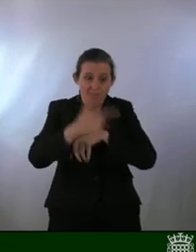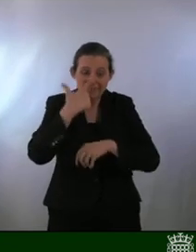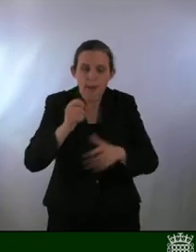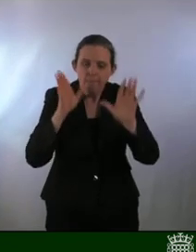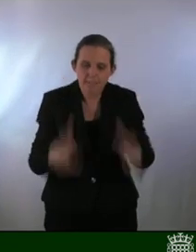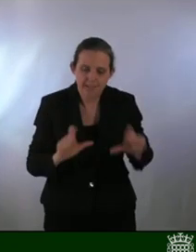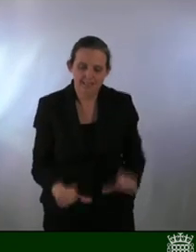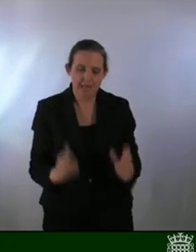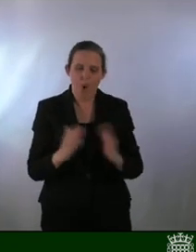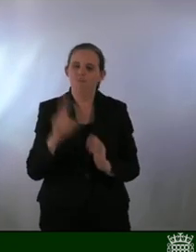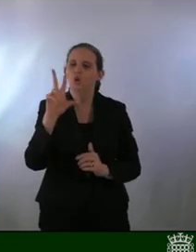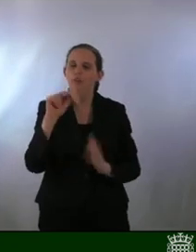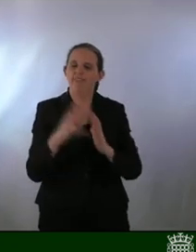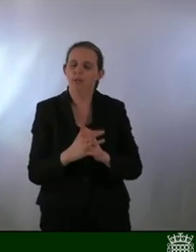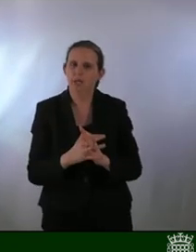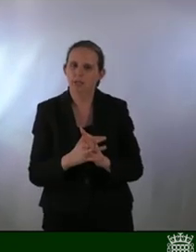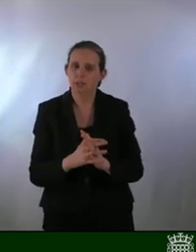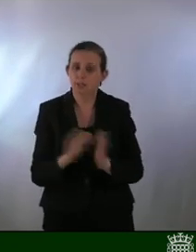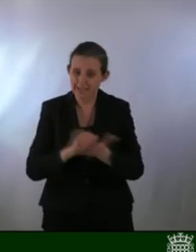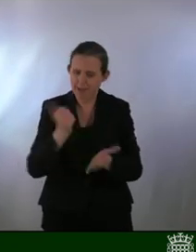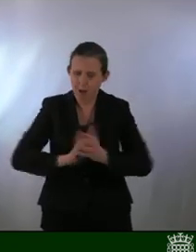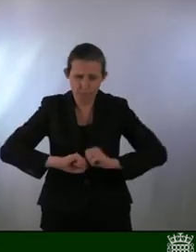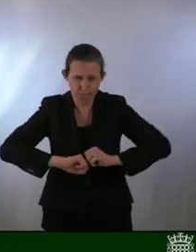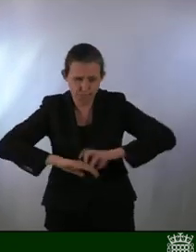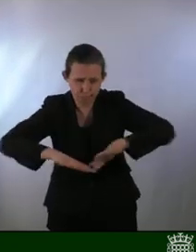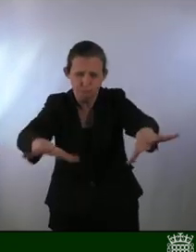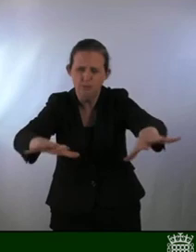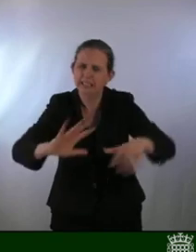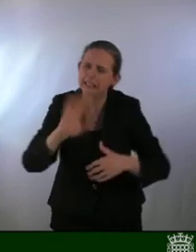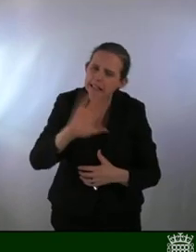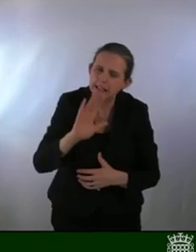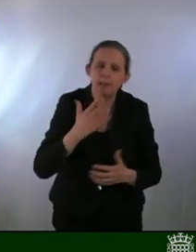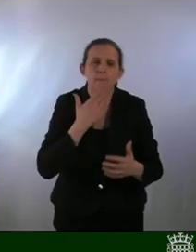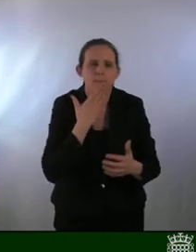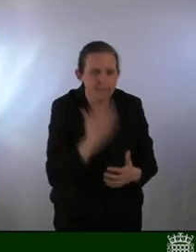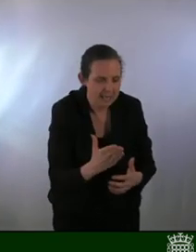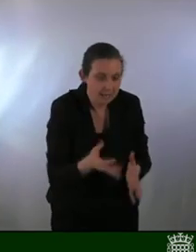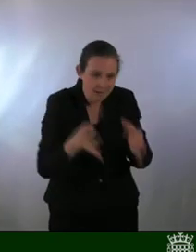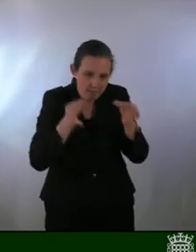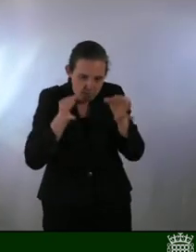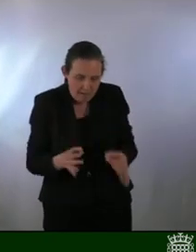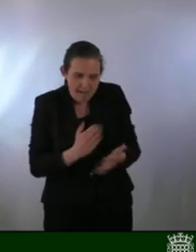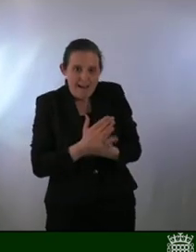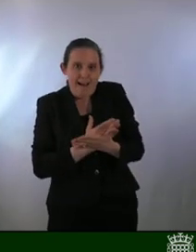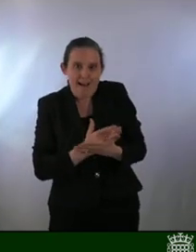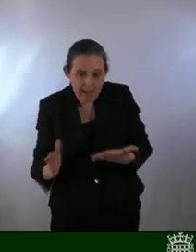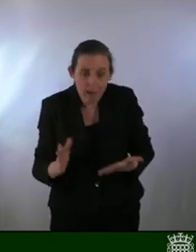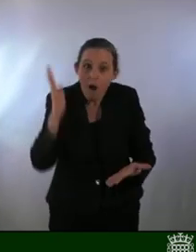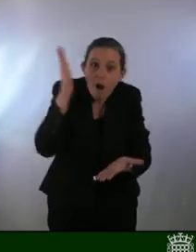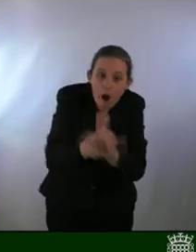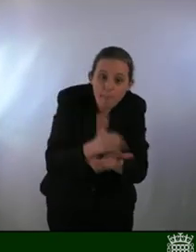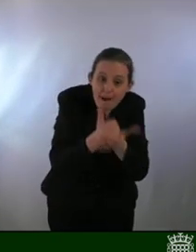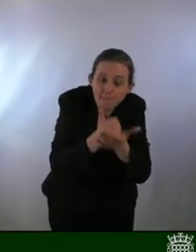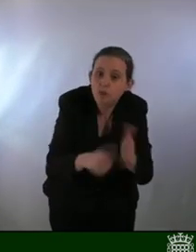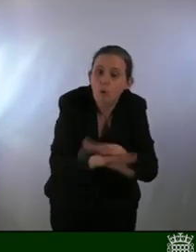home for 12 weeks. Can the Secretary of State be absolutely precise as to what the